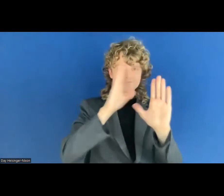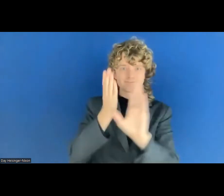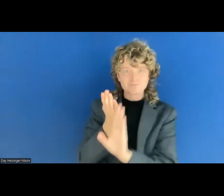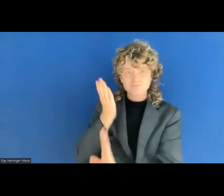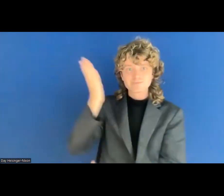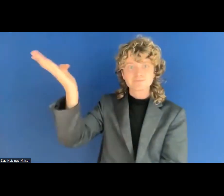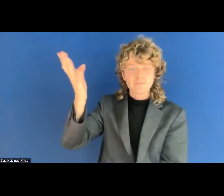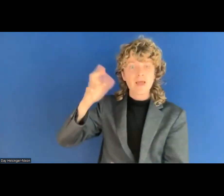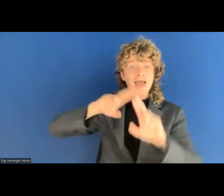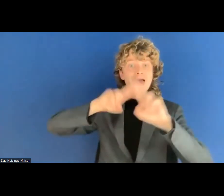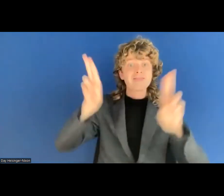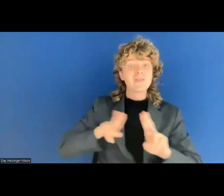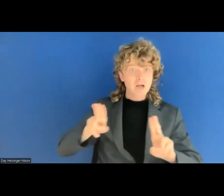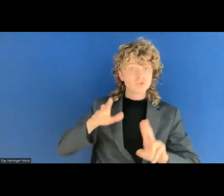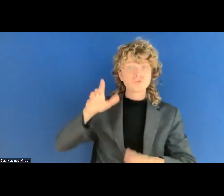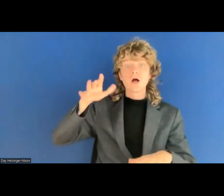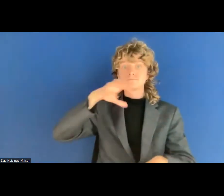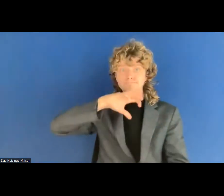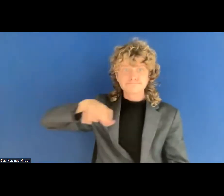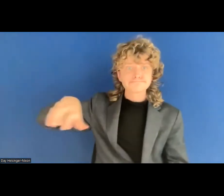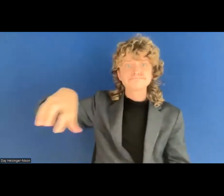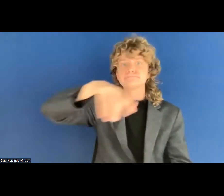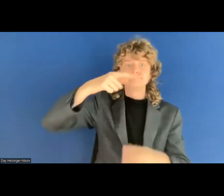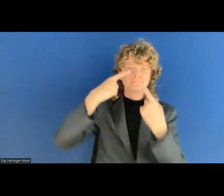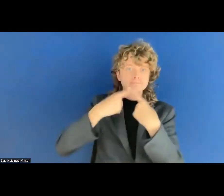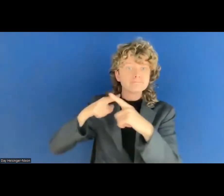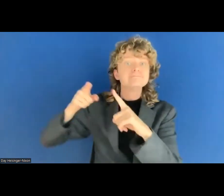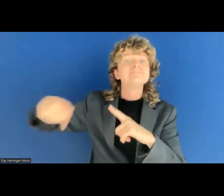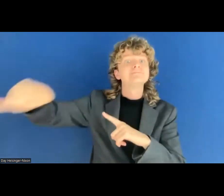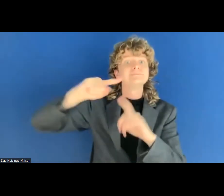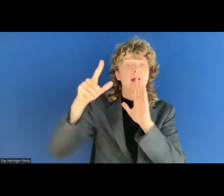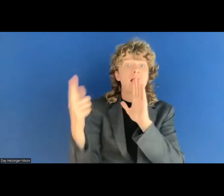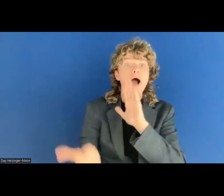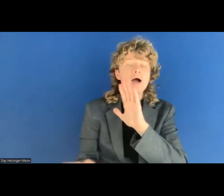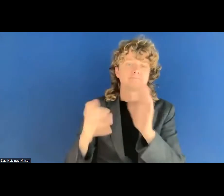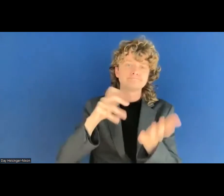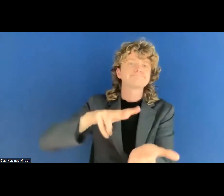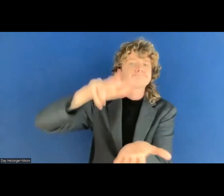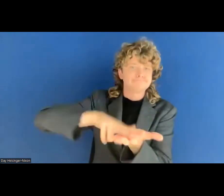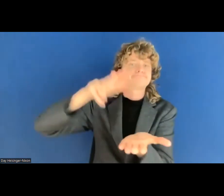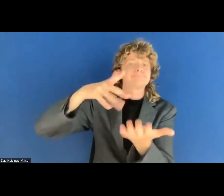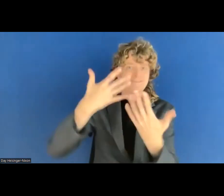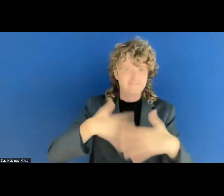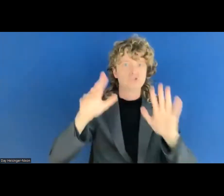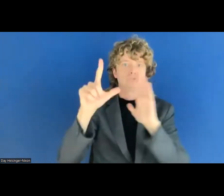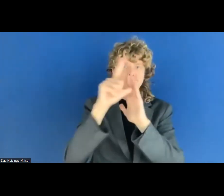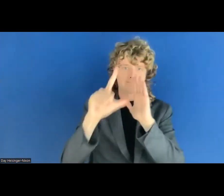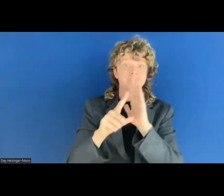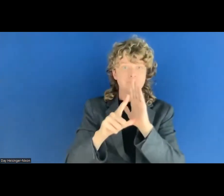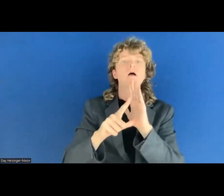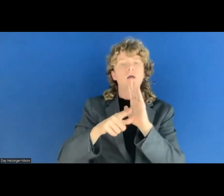even started. And 2025 is just around the corner, at least if you're producing complex products or